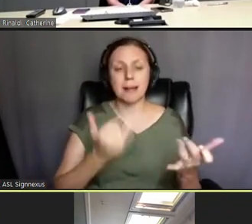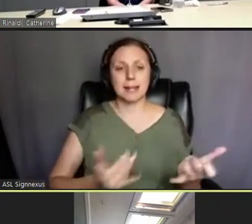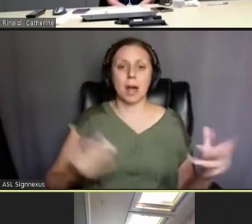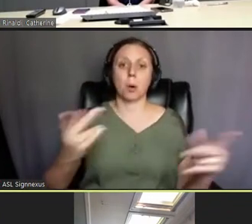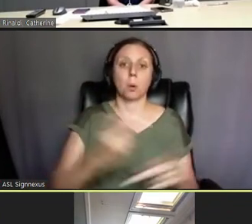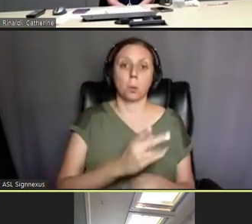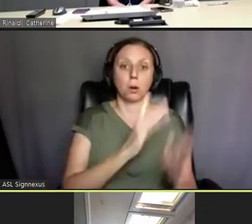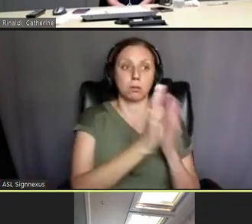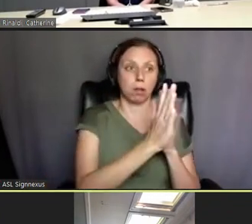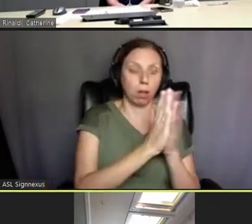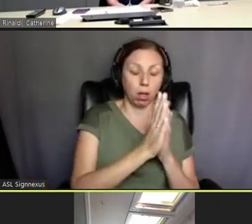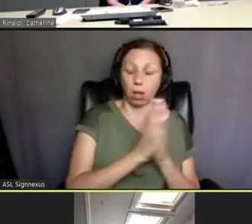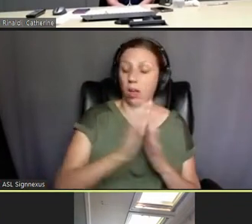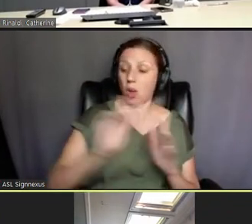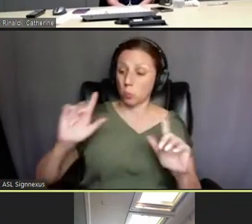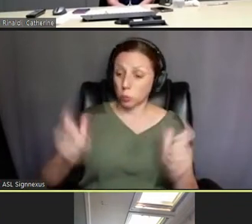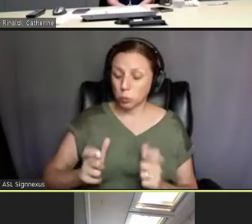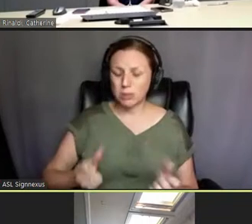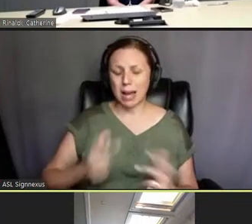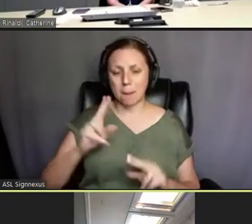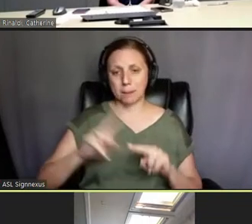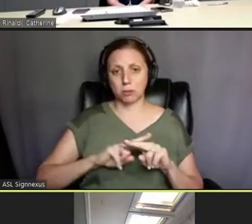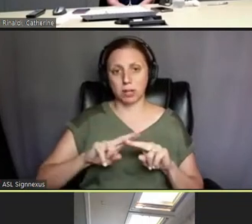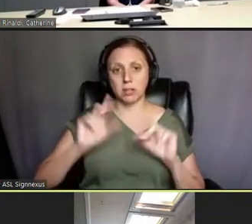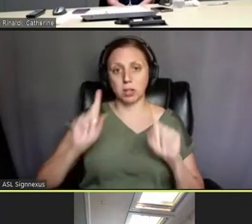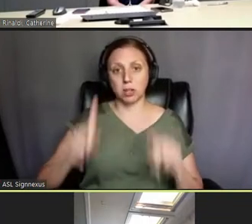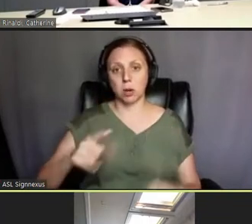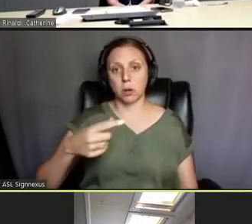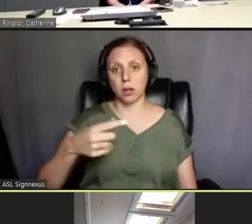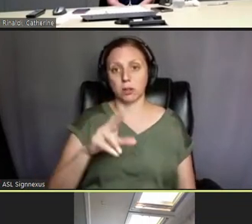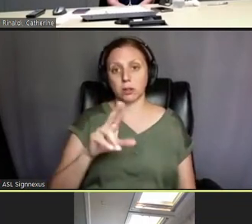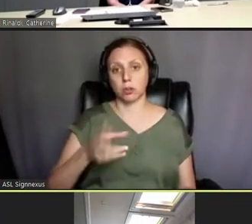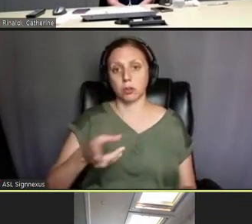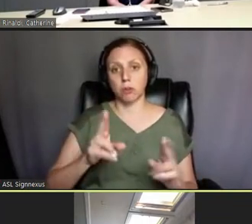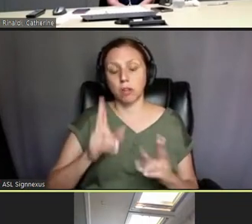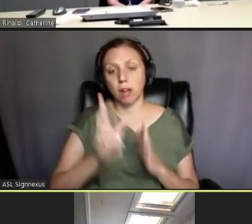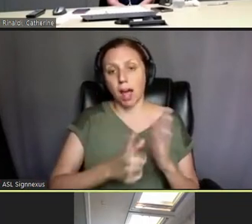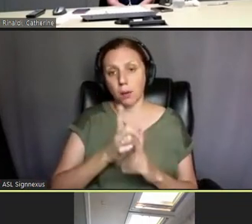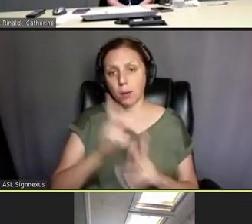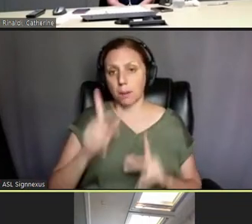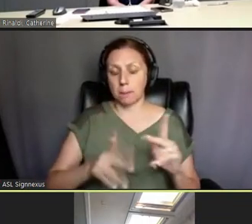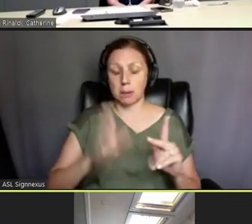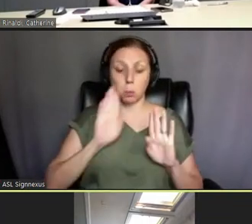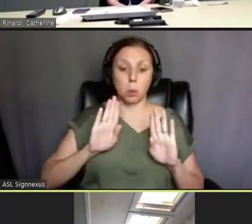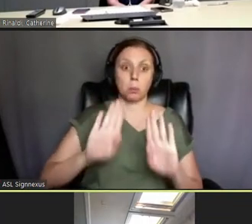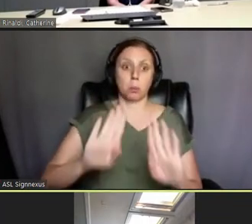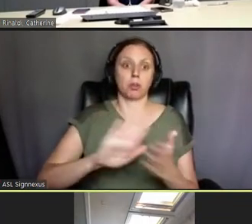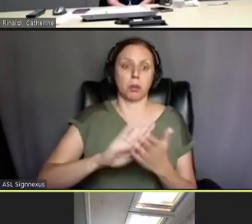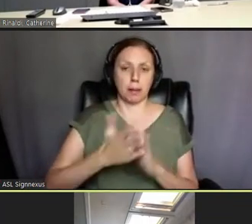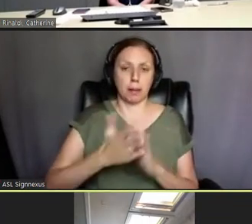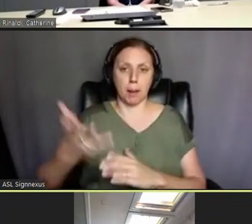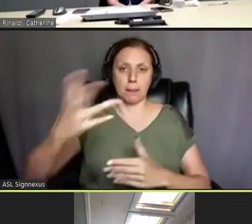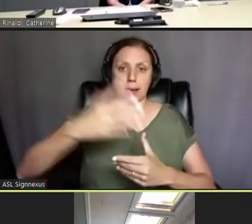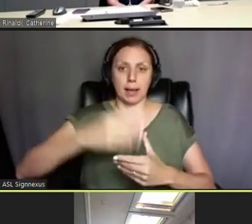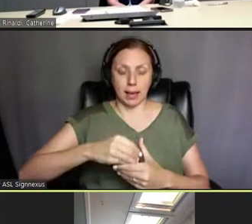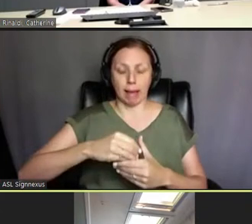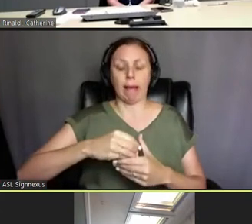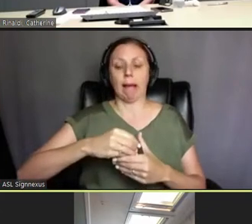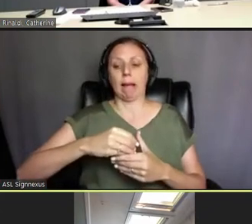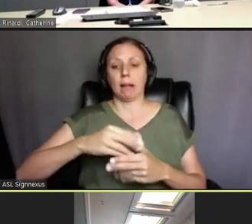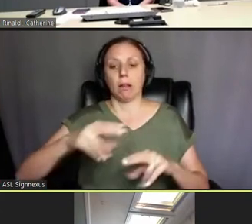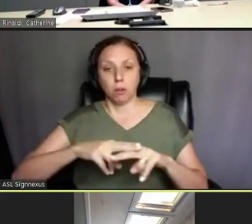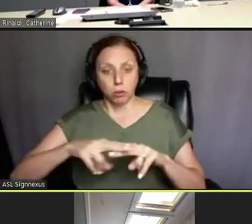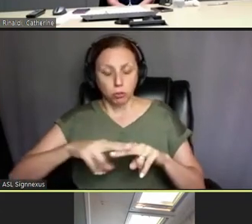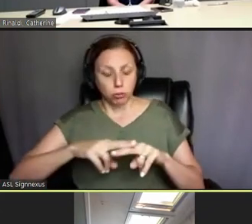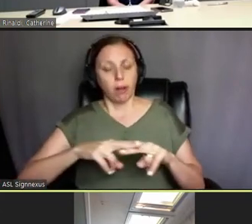into Penn Station during rush hour, people will push to get on overcrowded trains, especially in Queens. And this will put passengers and crew not only